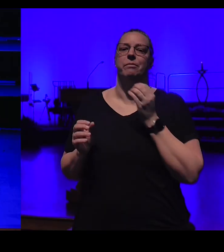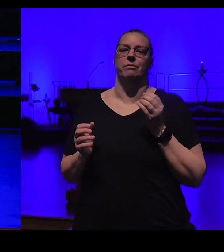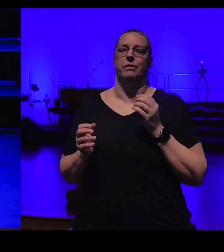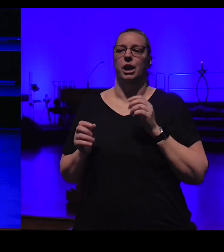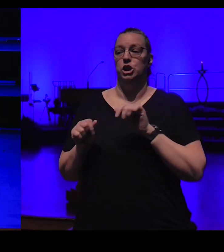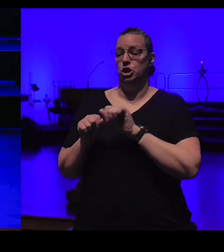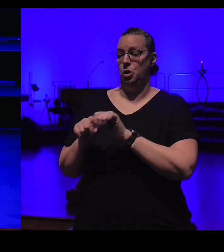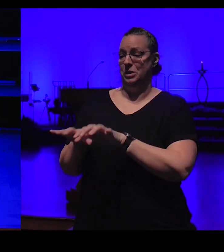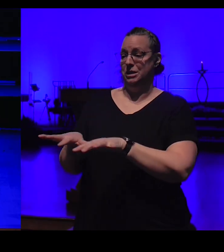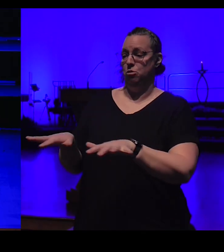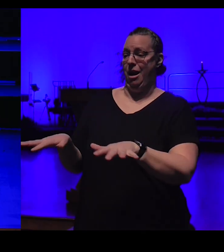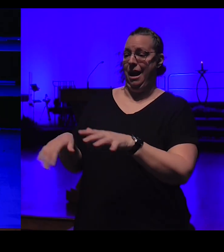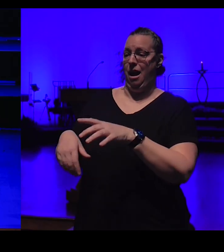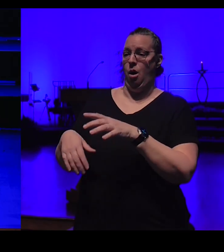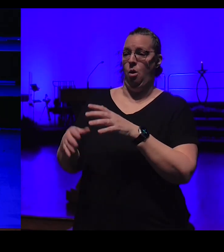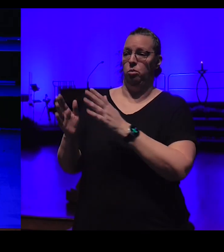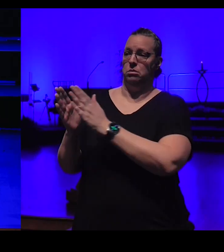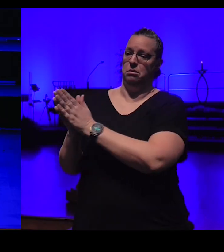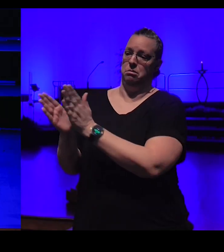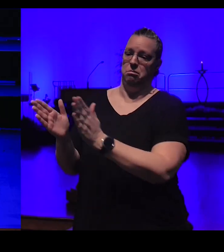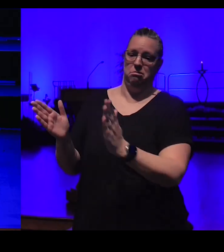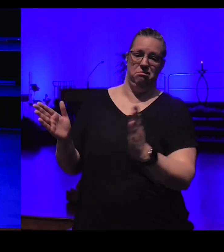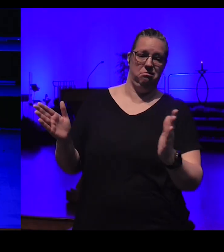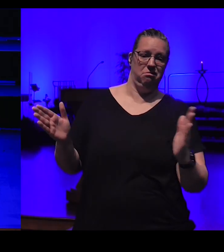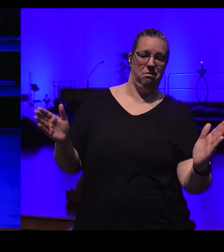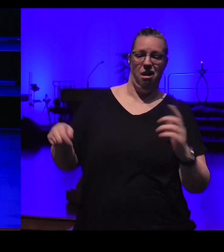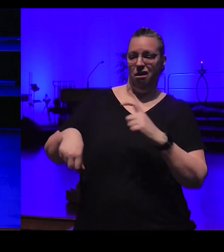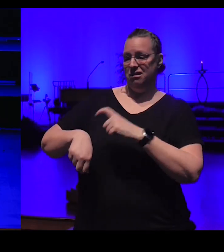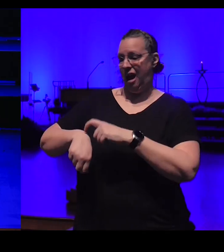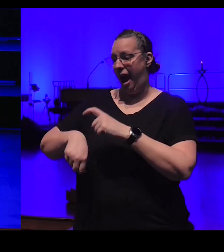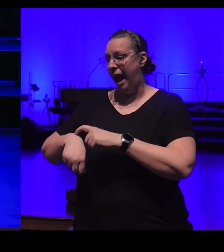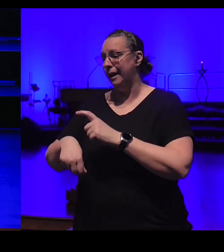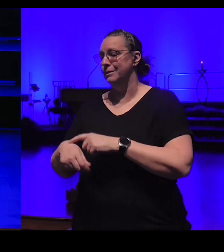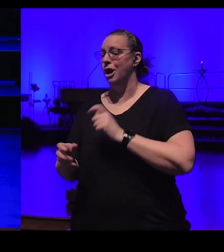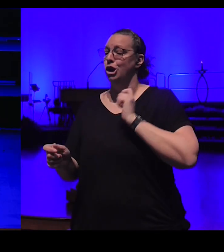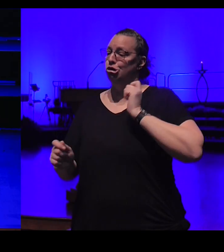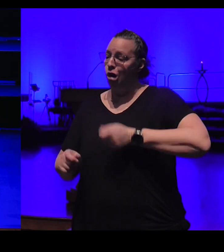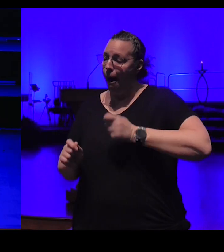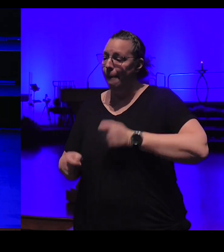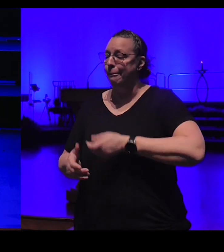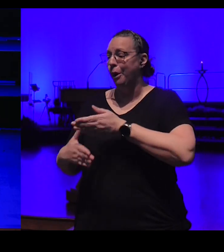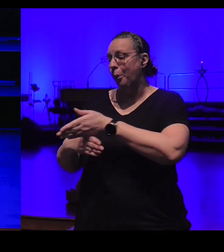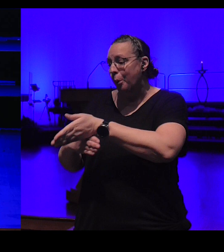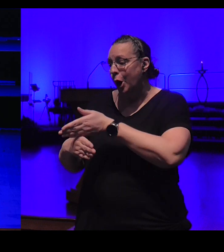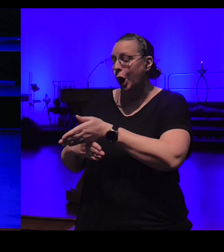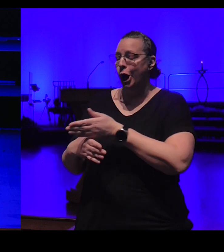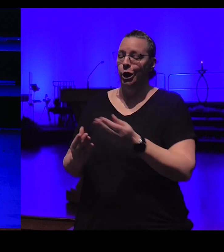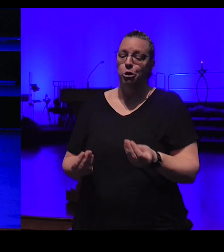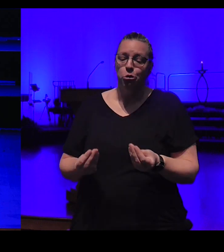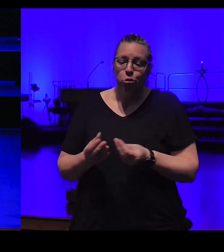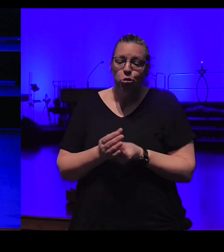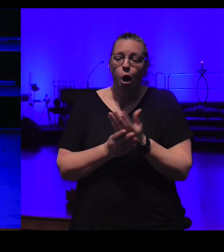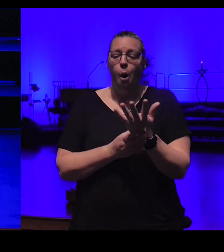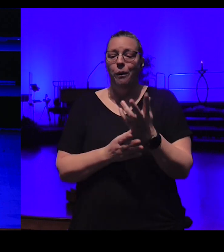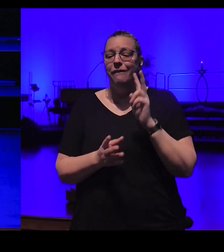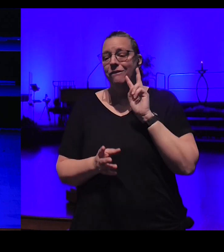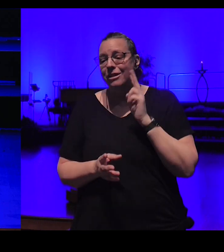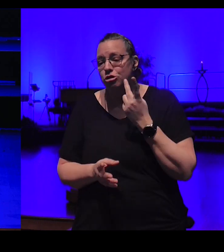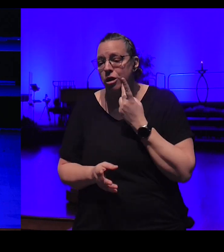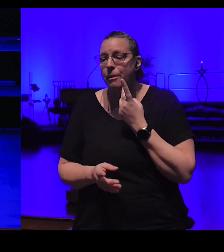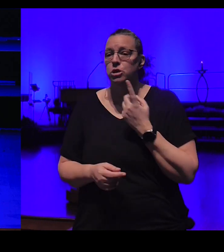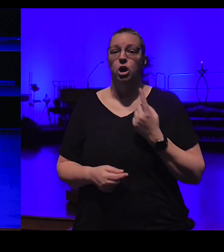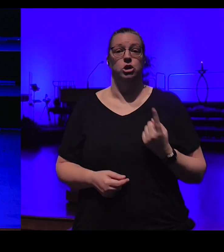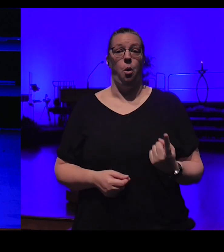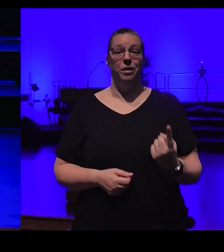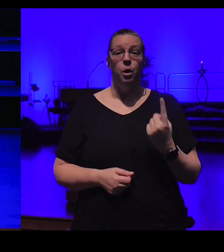spread out these times of meditation with chopping wood and growing her own vegetables. She only had 1 visitor in all